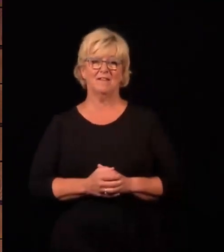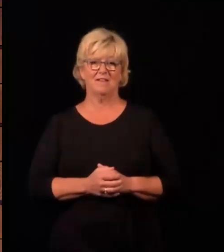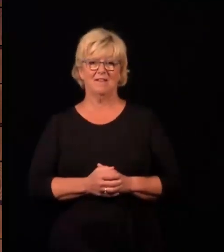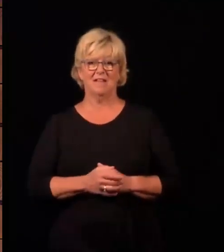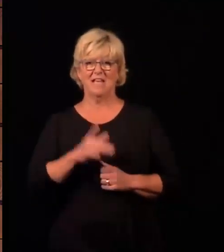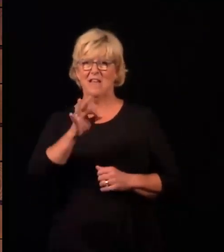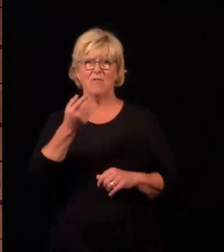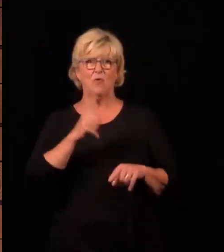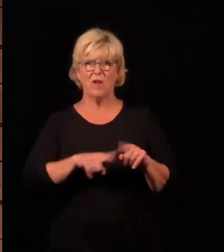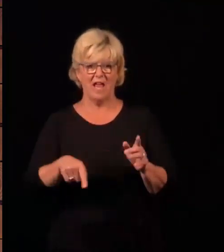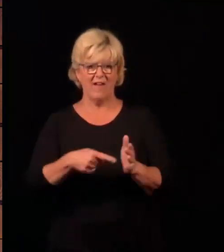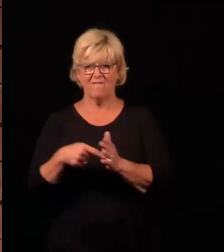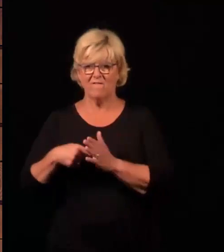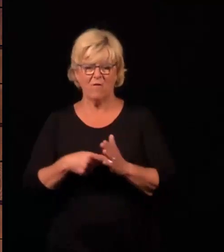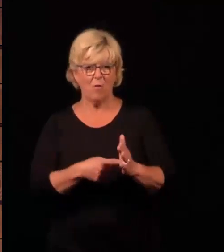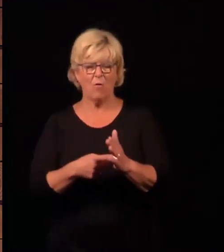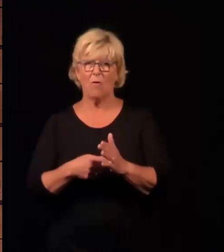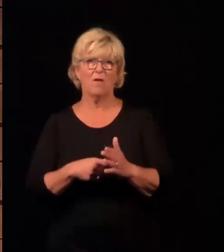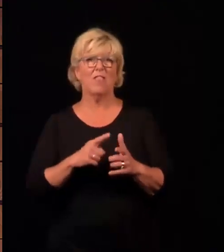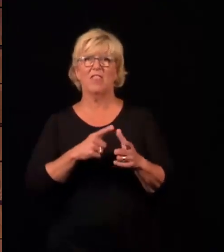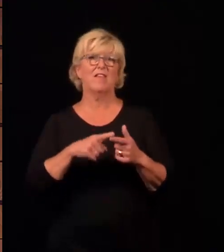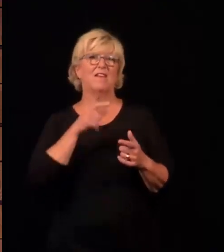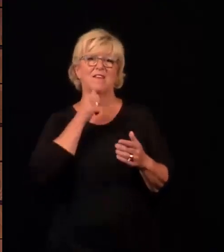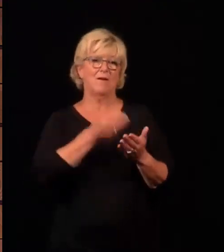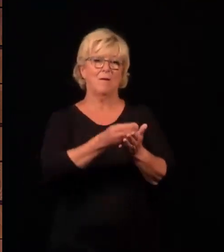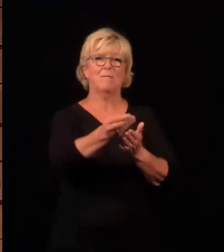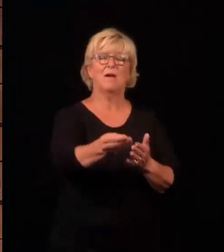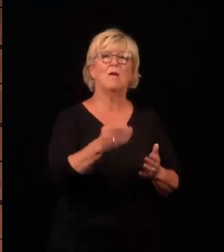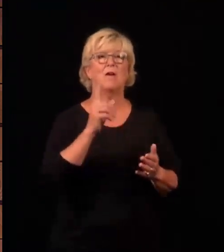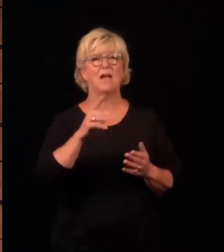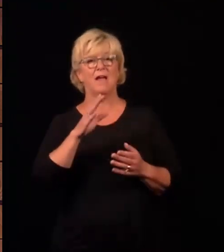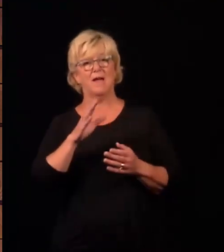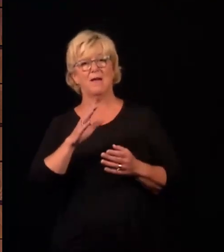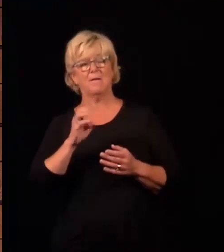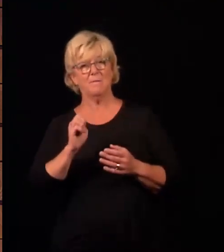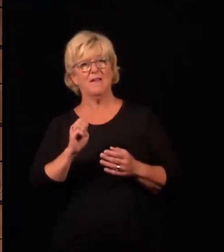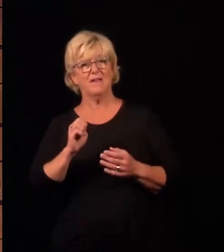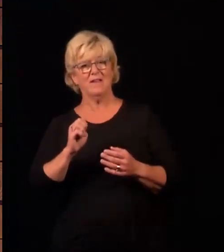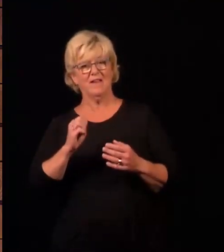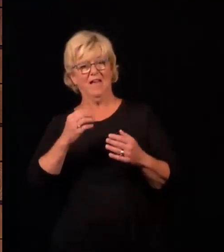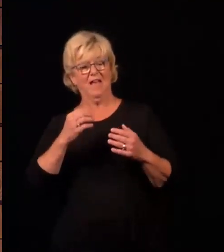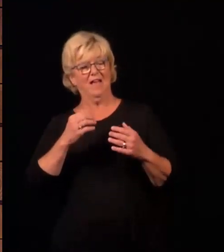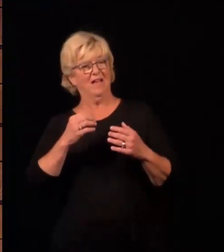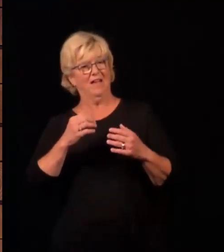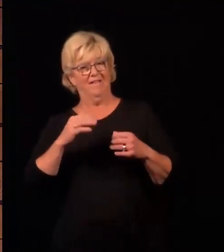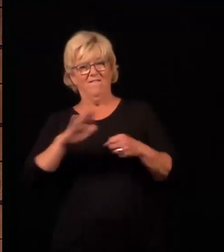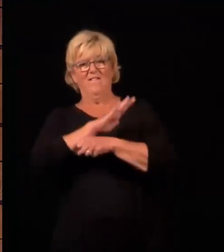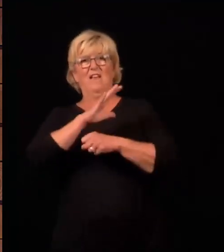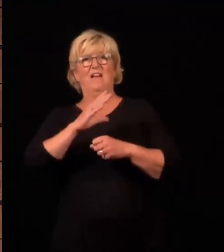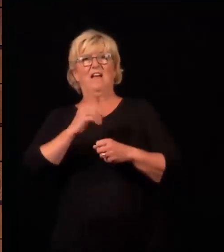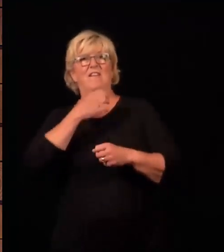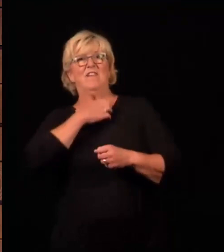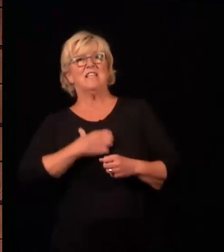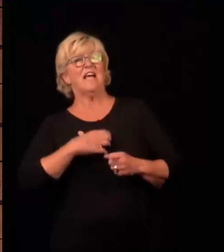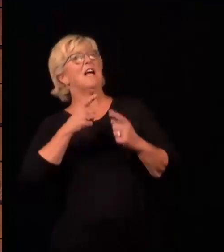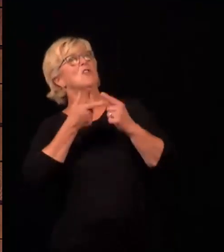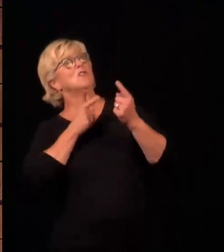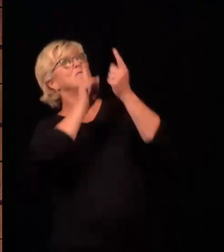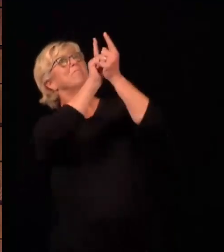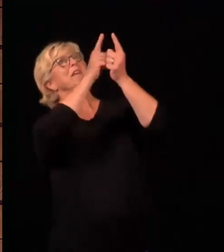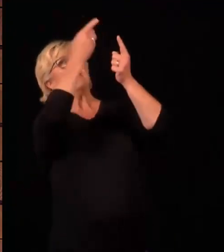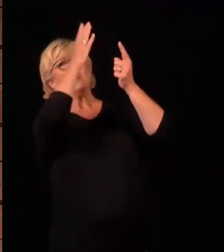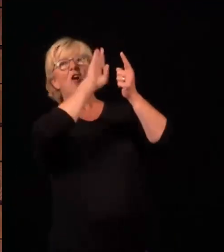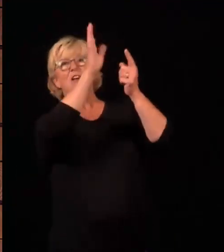our circumstances in any situation, we need to be filled with a desire to see God's purposes accomplished in